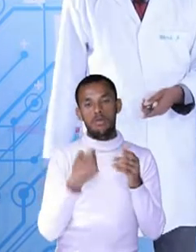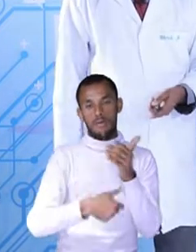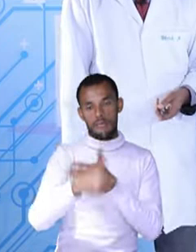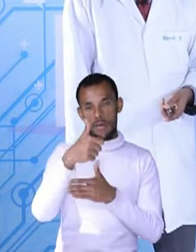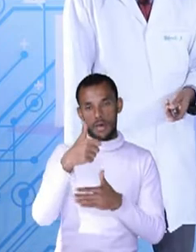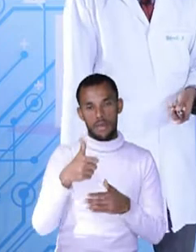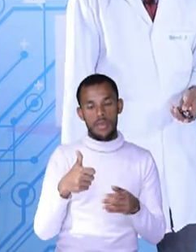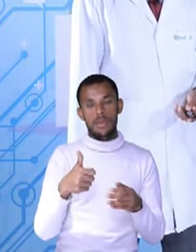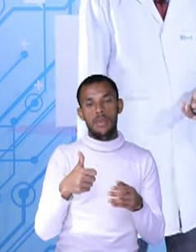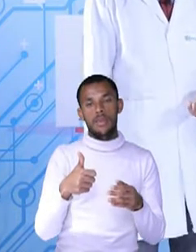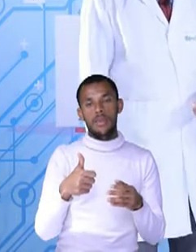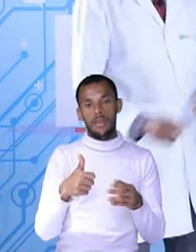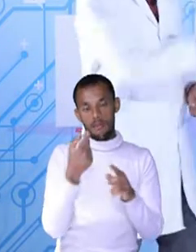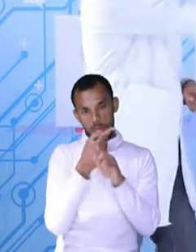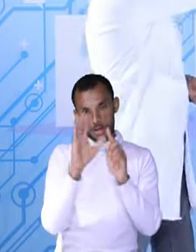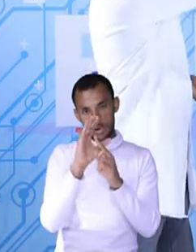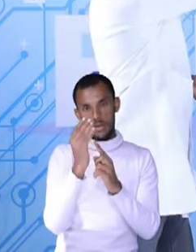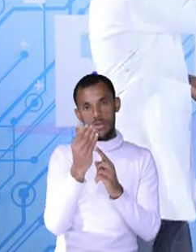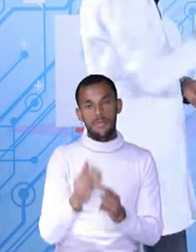exists in free state.